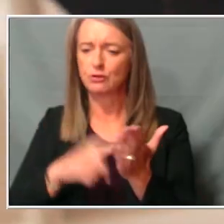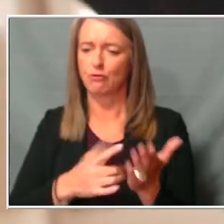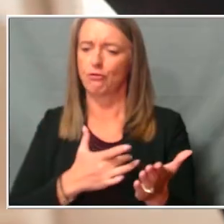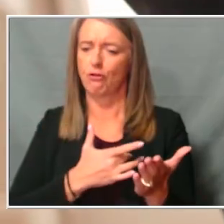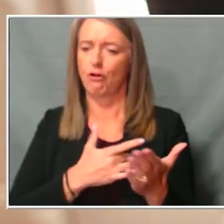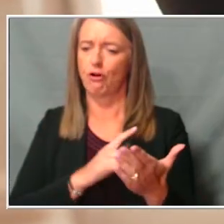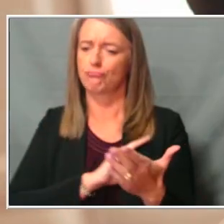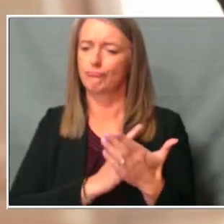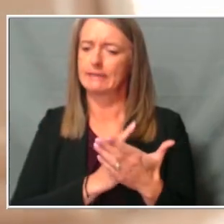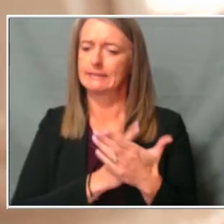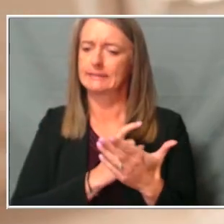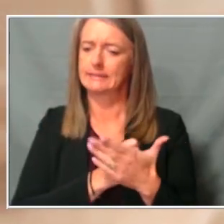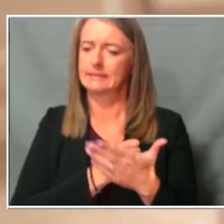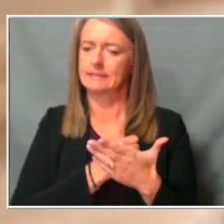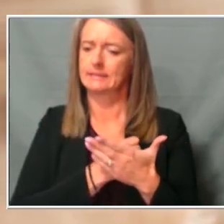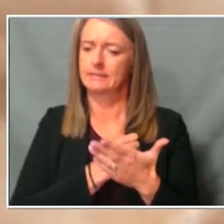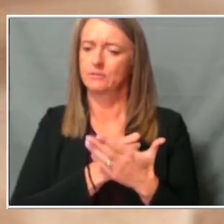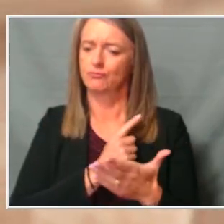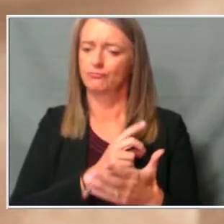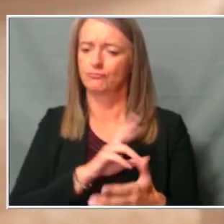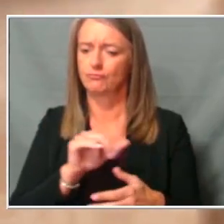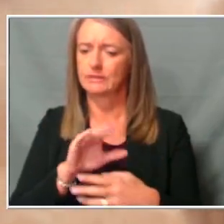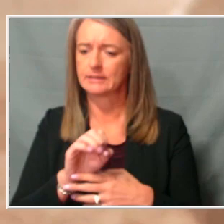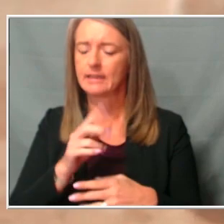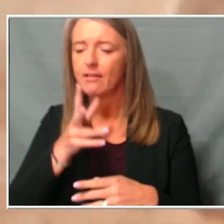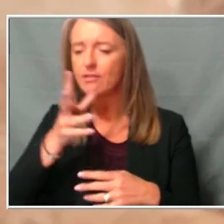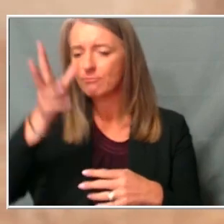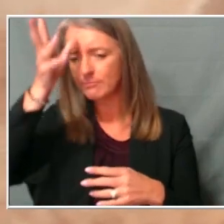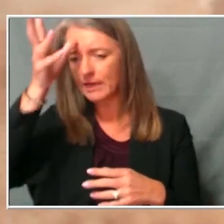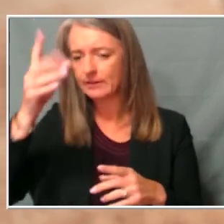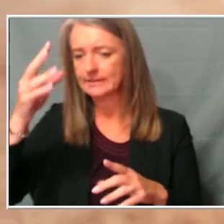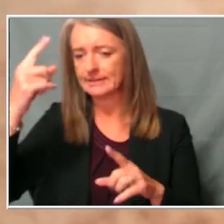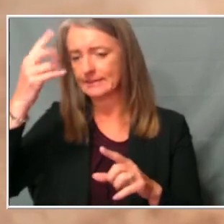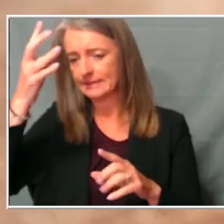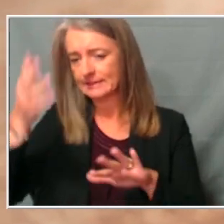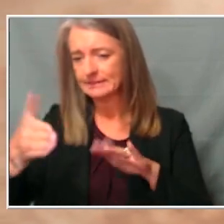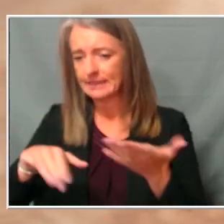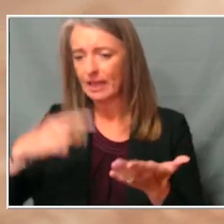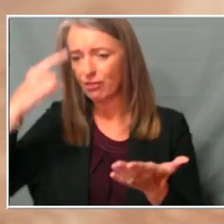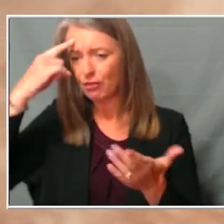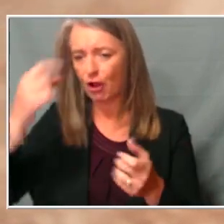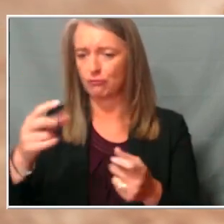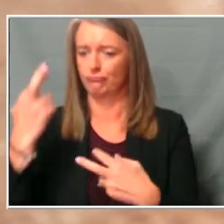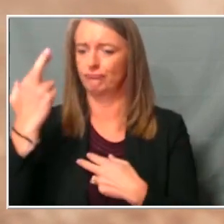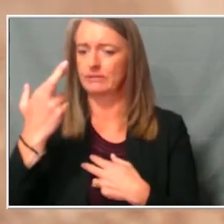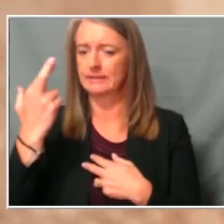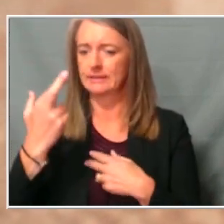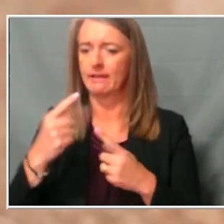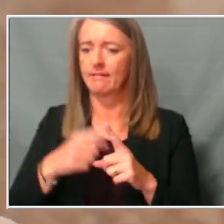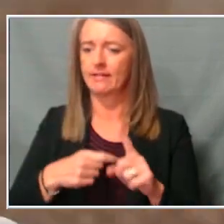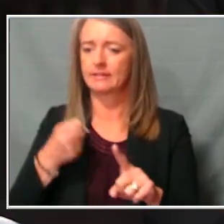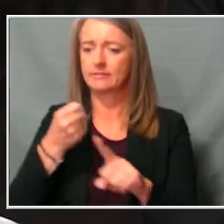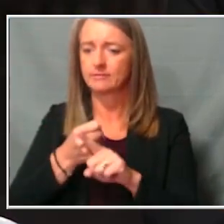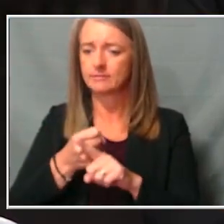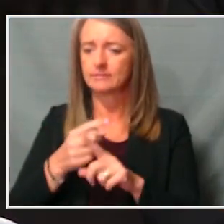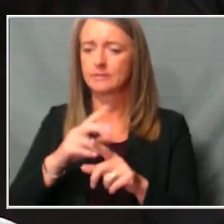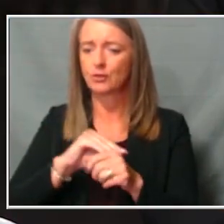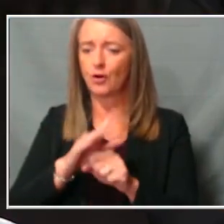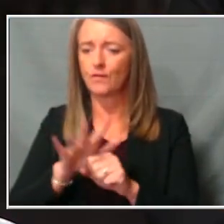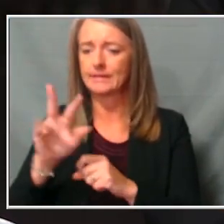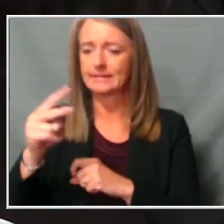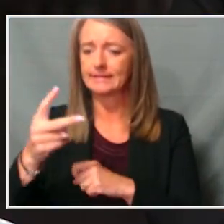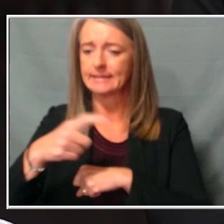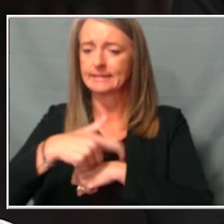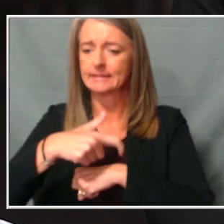racing. Michelle believed her parents' death was the cause until she was diagnosed with COVID for the second time. I started